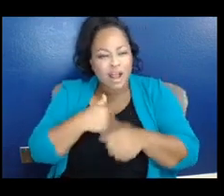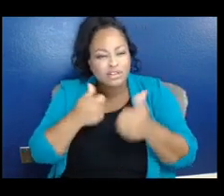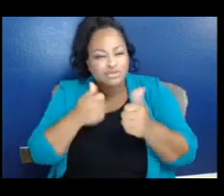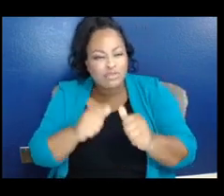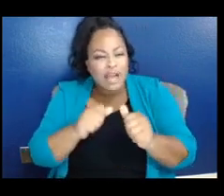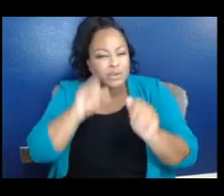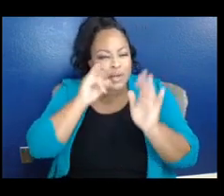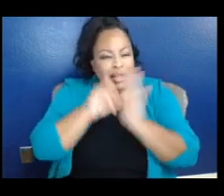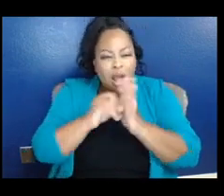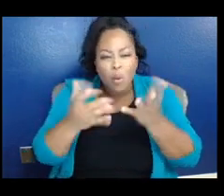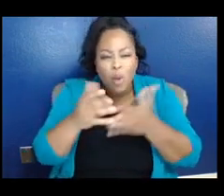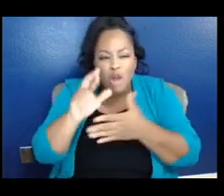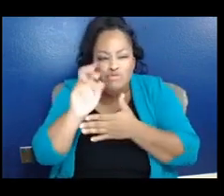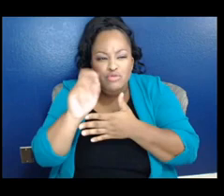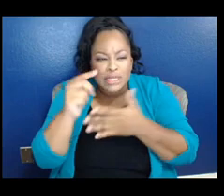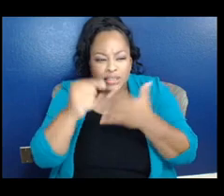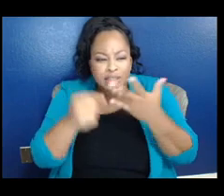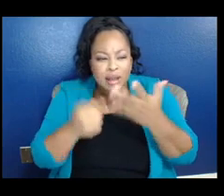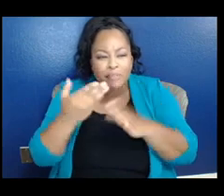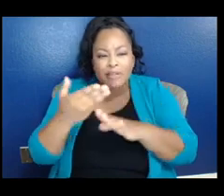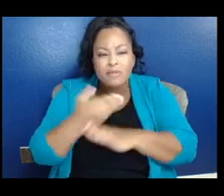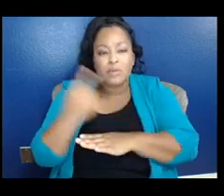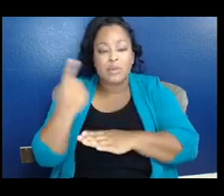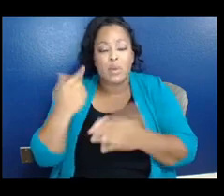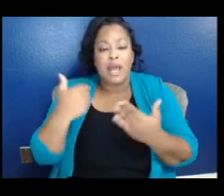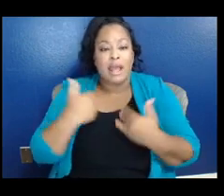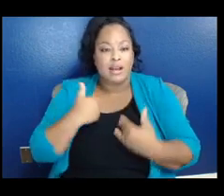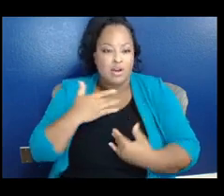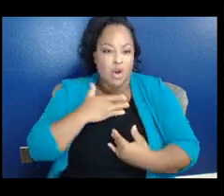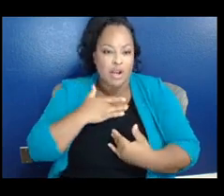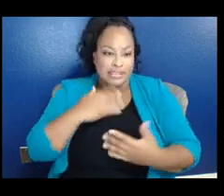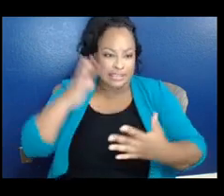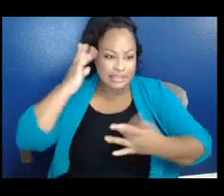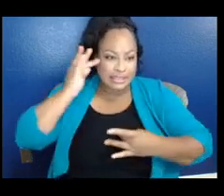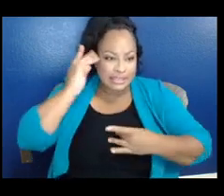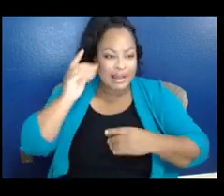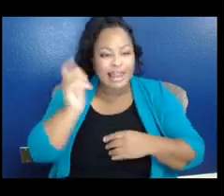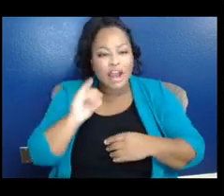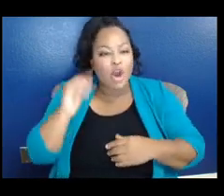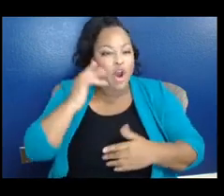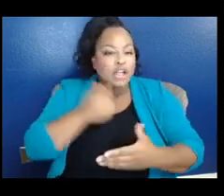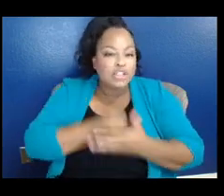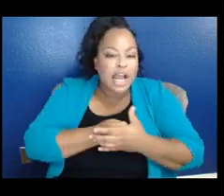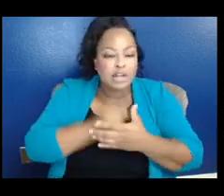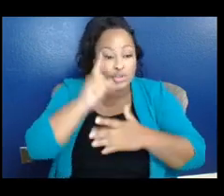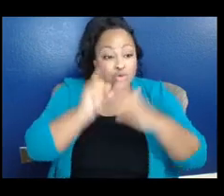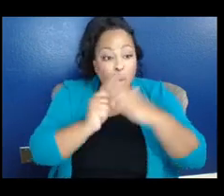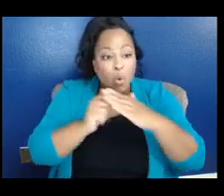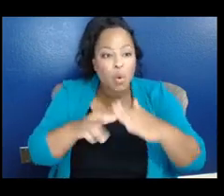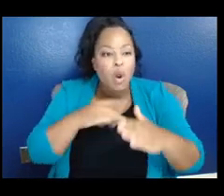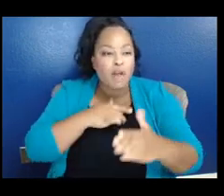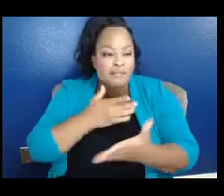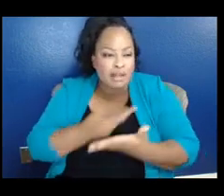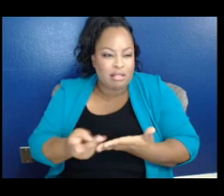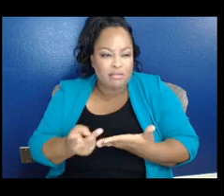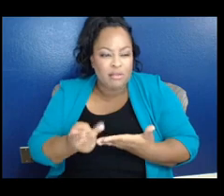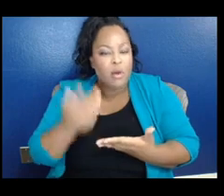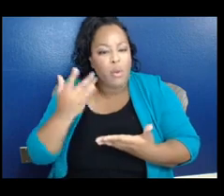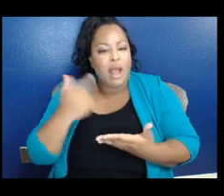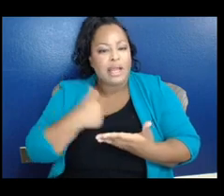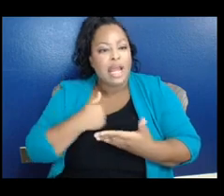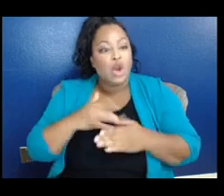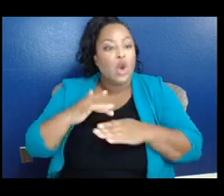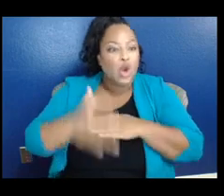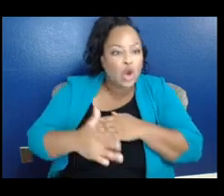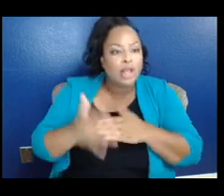to identify risk factors before someone has cardiovascular disease, like a heart attack, stroke, or heart failure, so that we